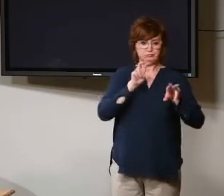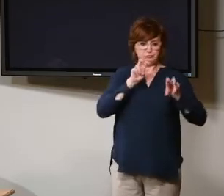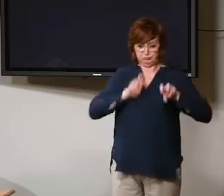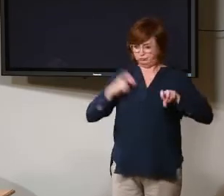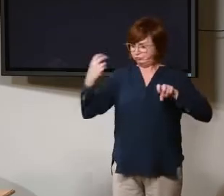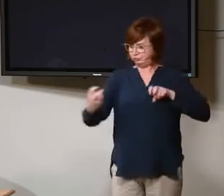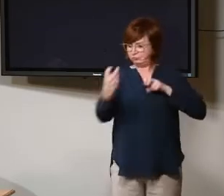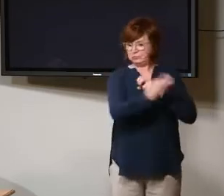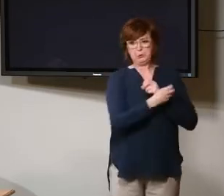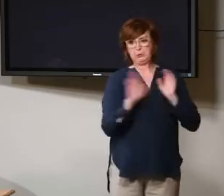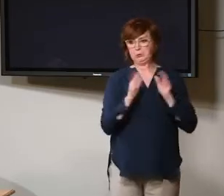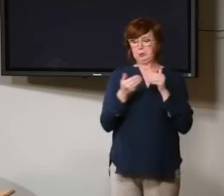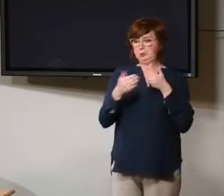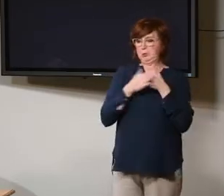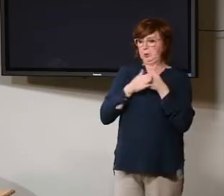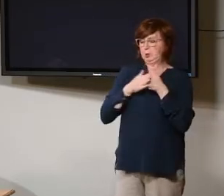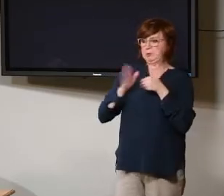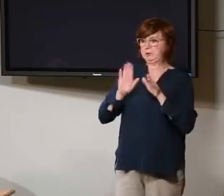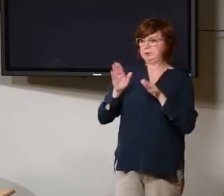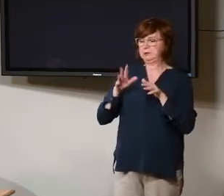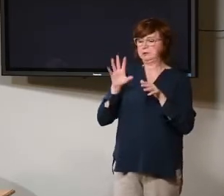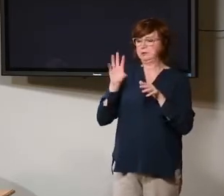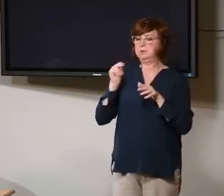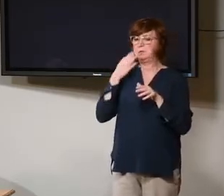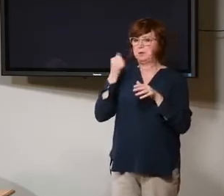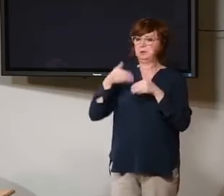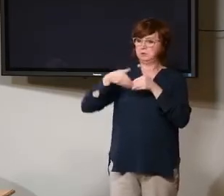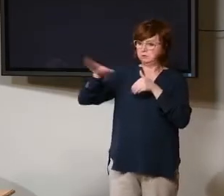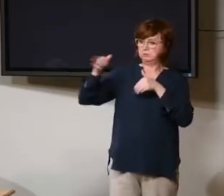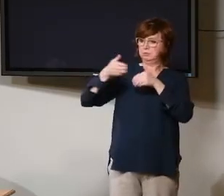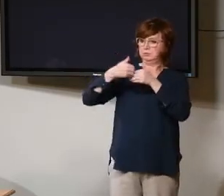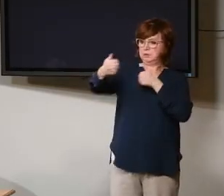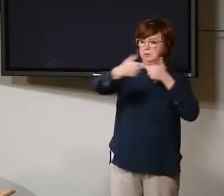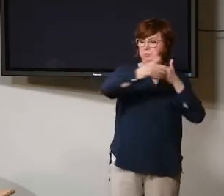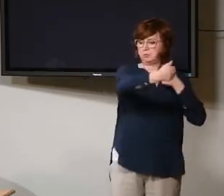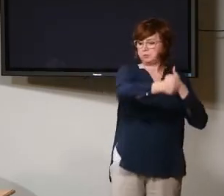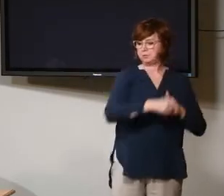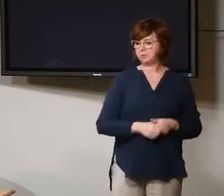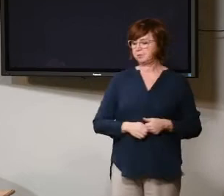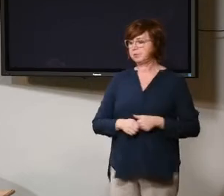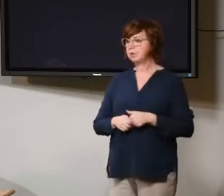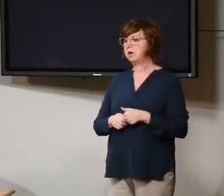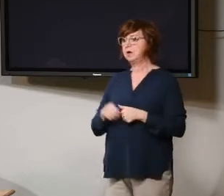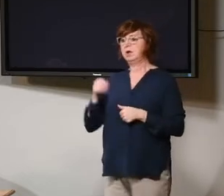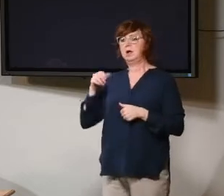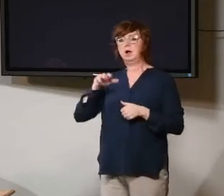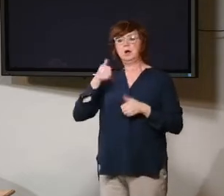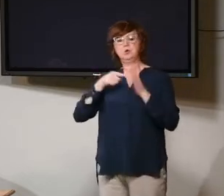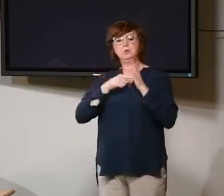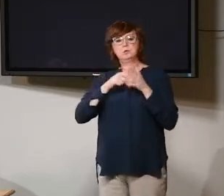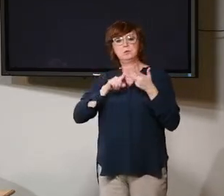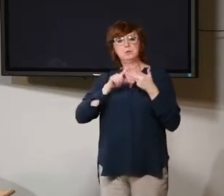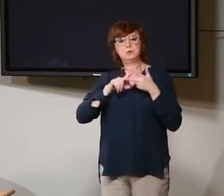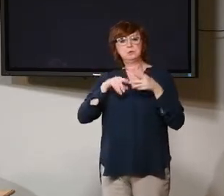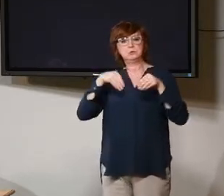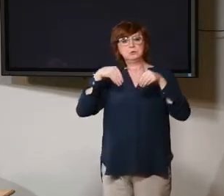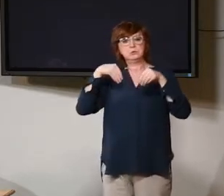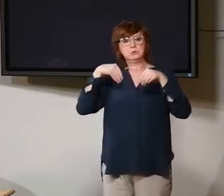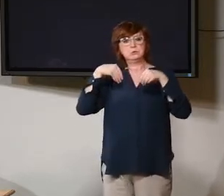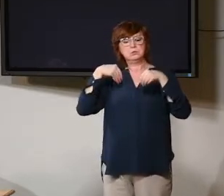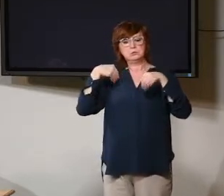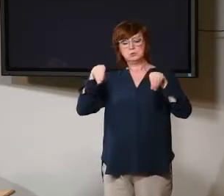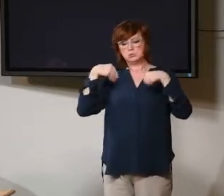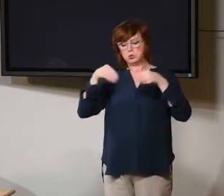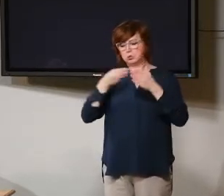retail establishments that are open. Even there, the way you, whether you're picking up your